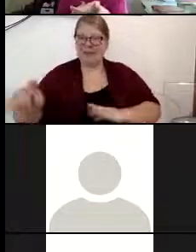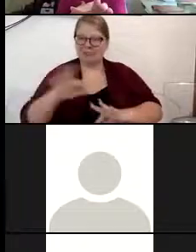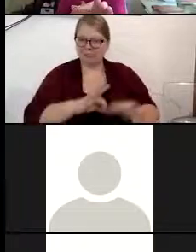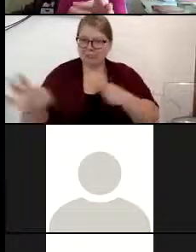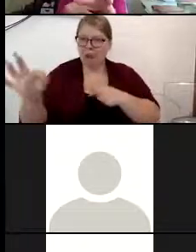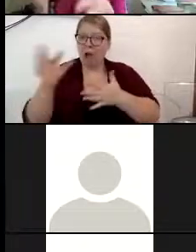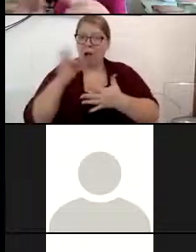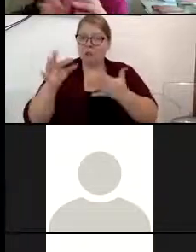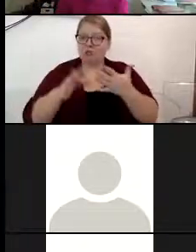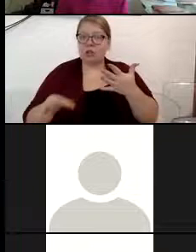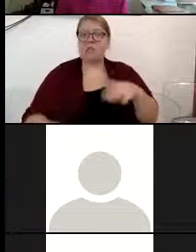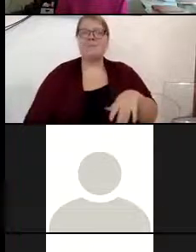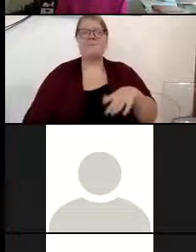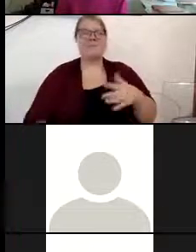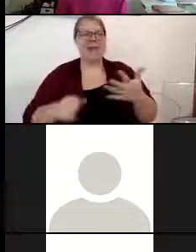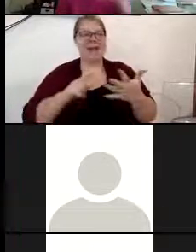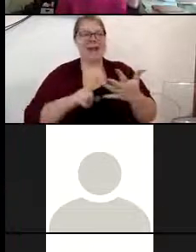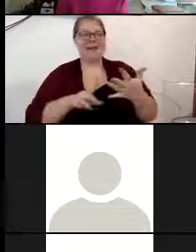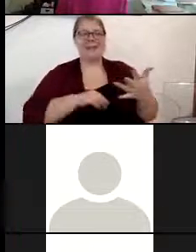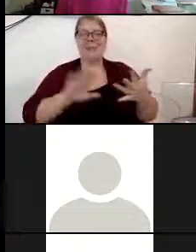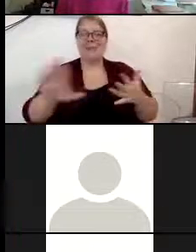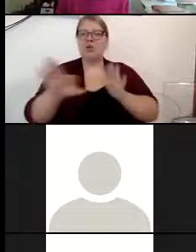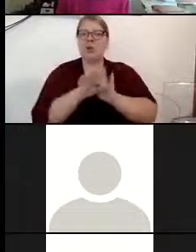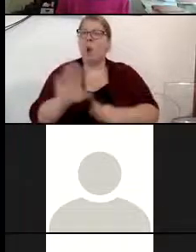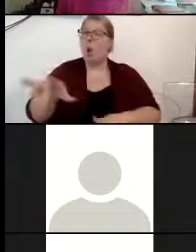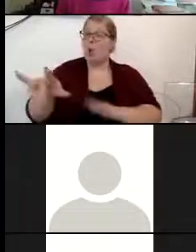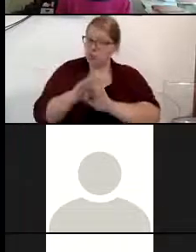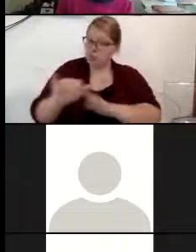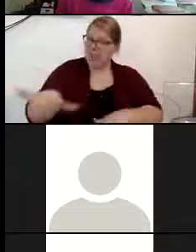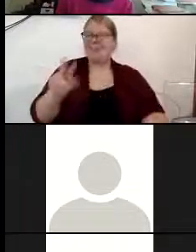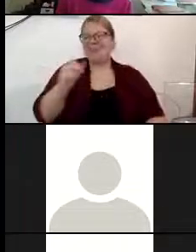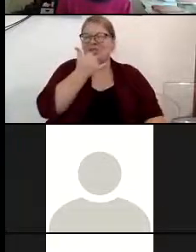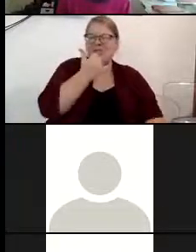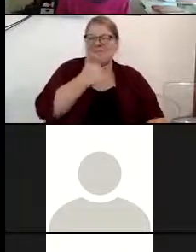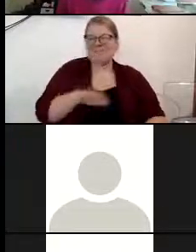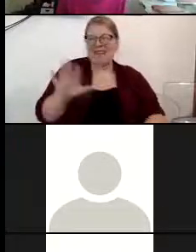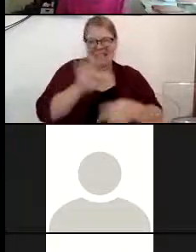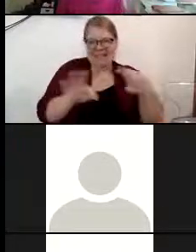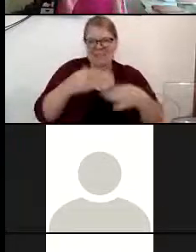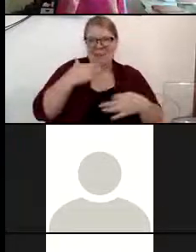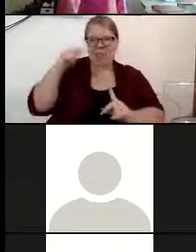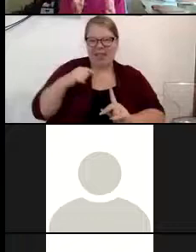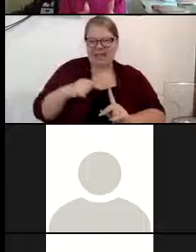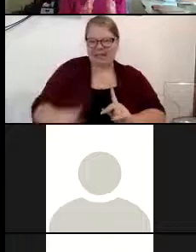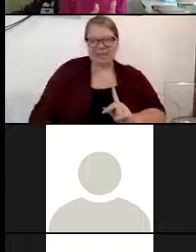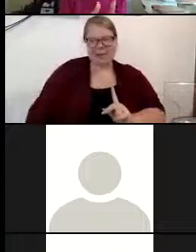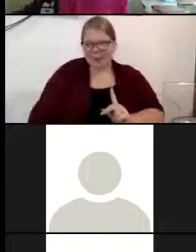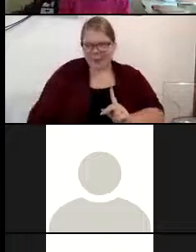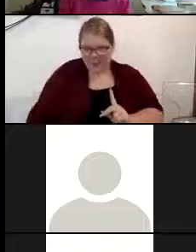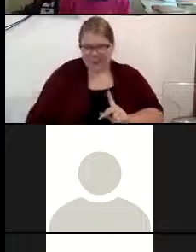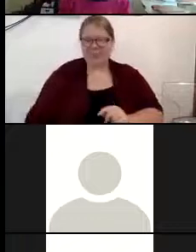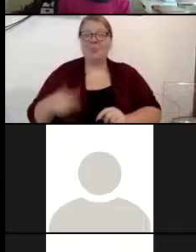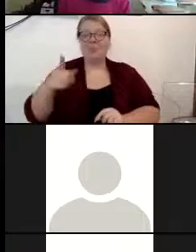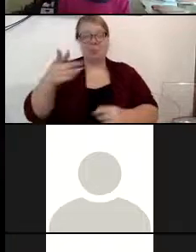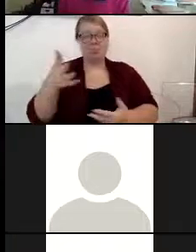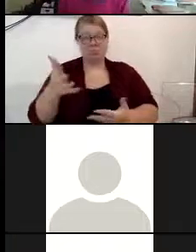like they make a choice and it's, oh, wrong choice, no, let's not do that. No, we start where the client is